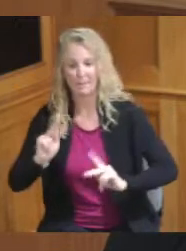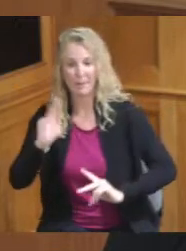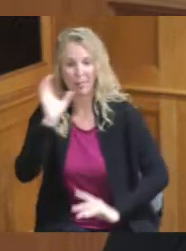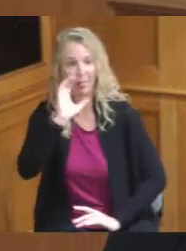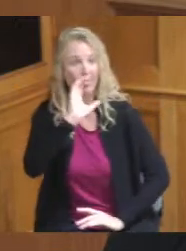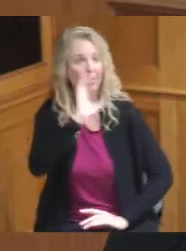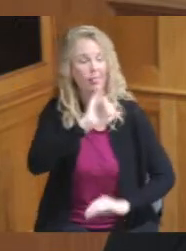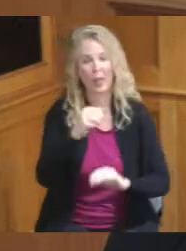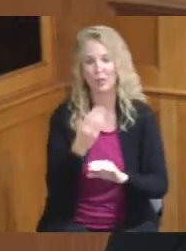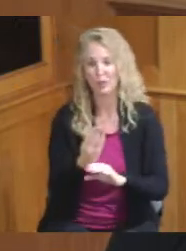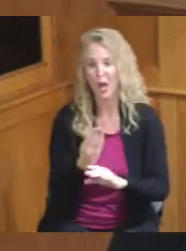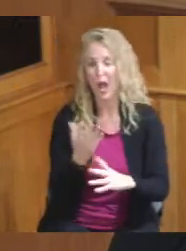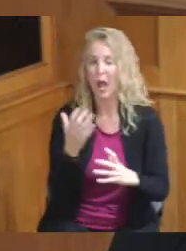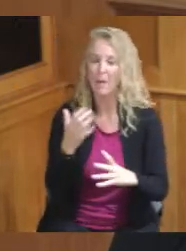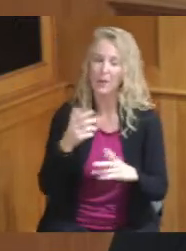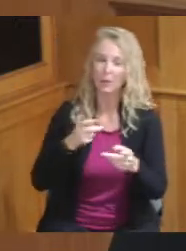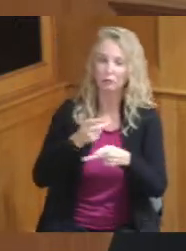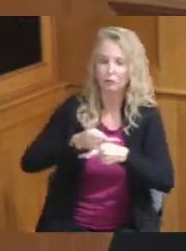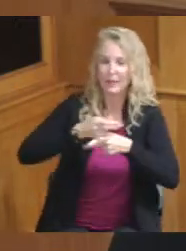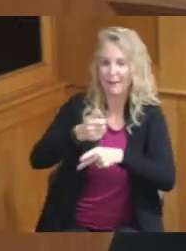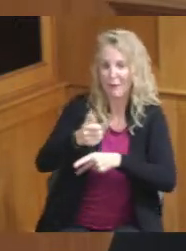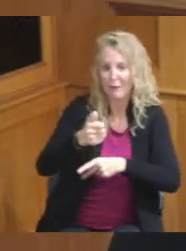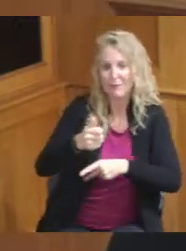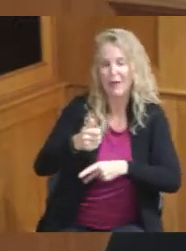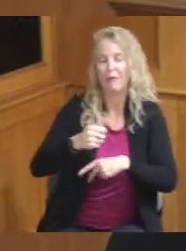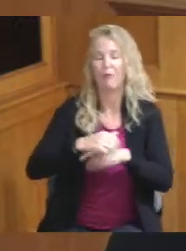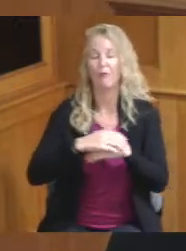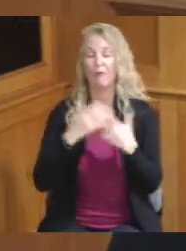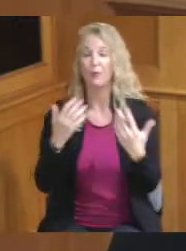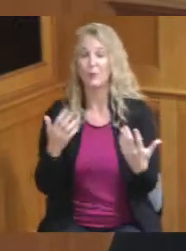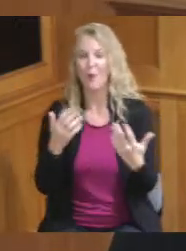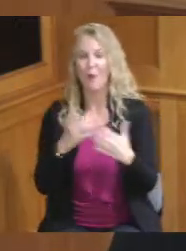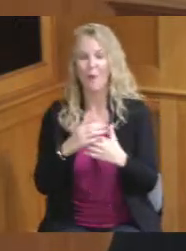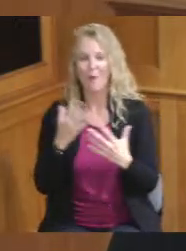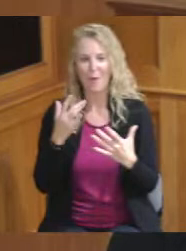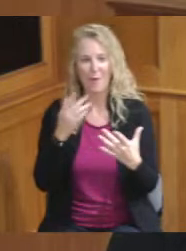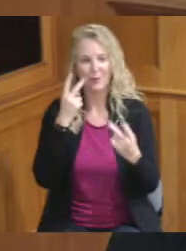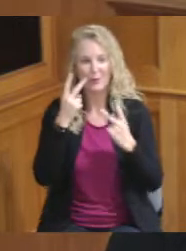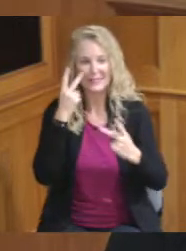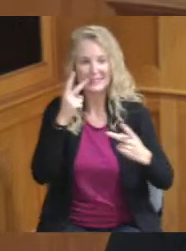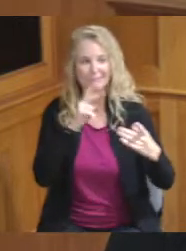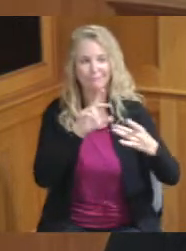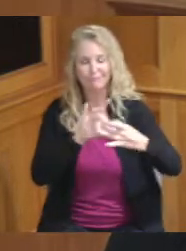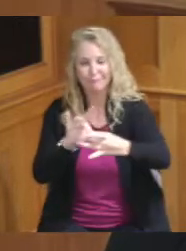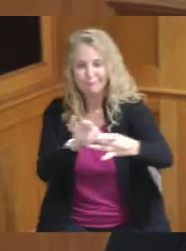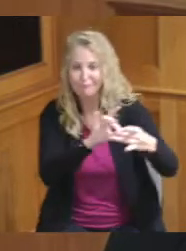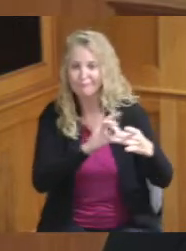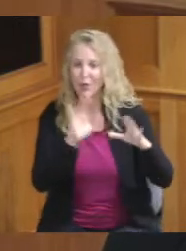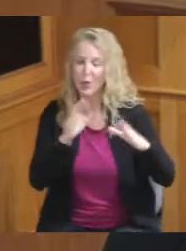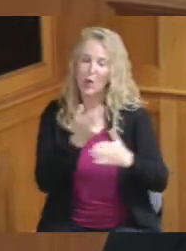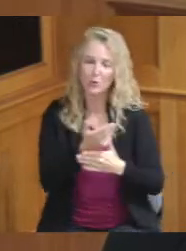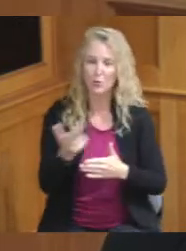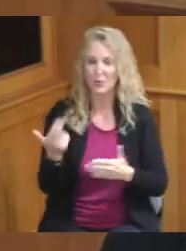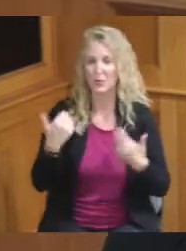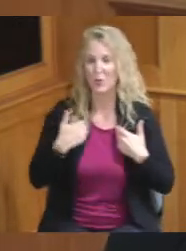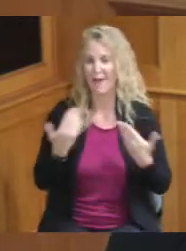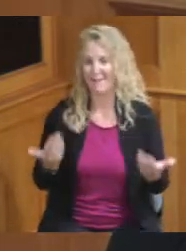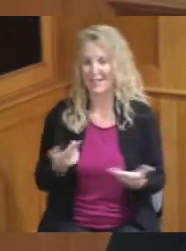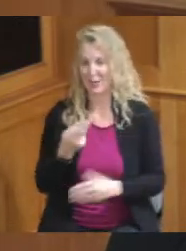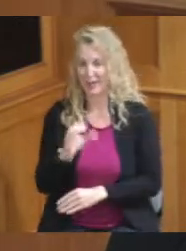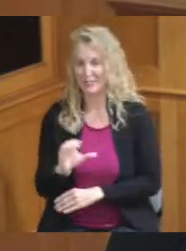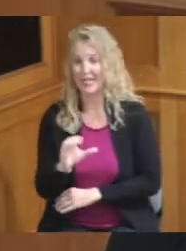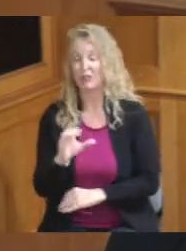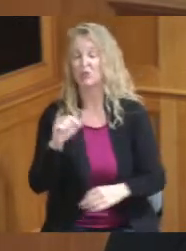jobs that are self-sustaining so that they can build their lives and thrive. So they can get connected with one another and the great resources that we have in the county. So